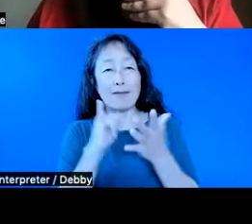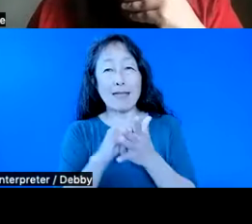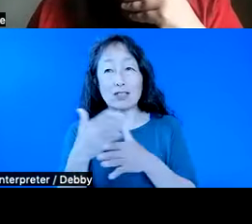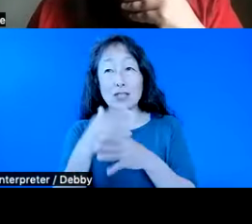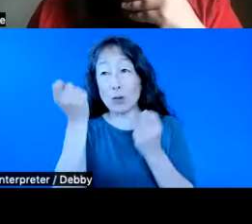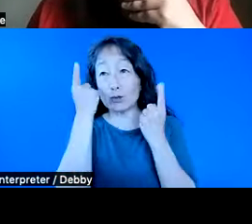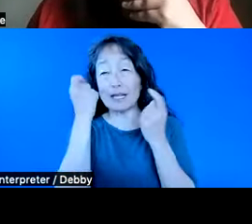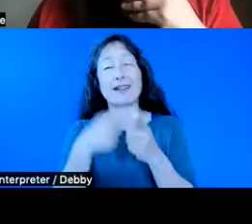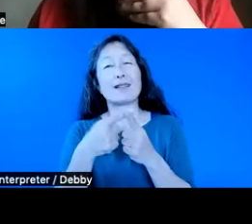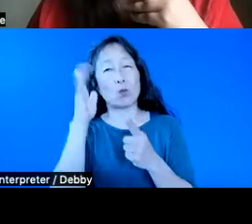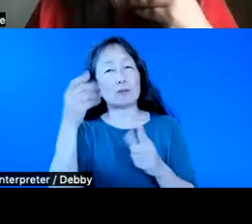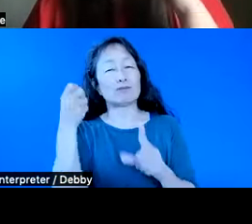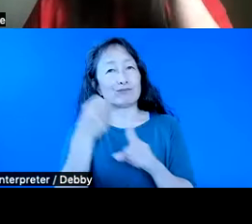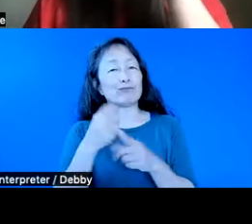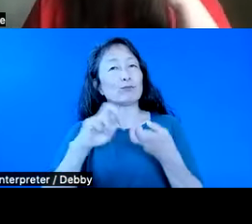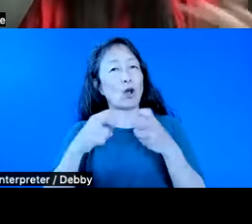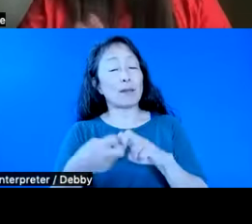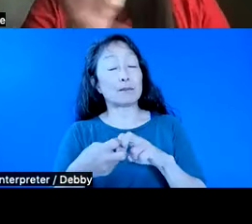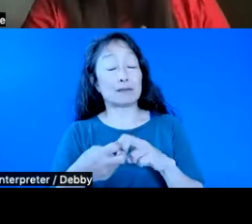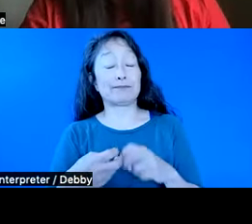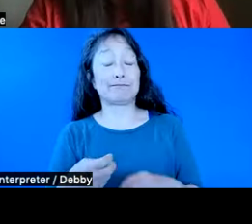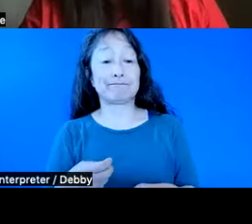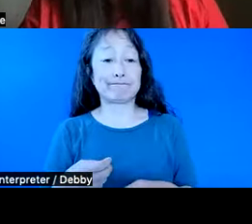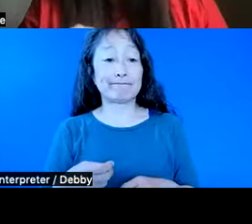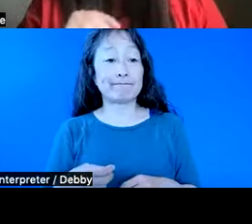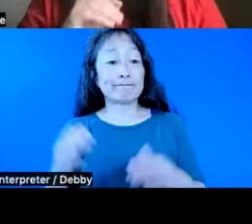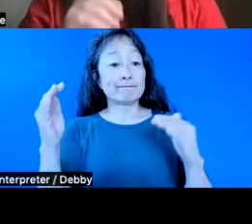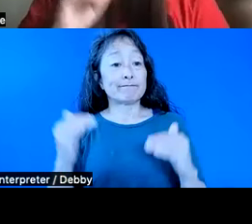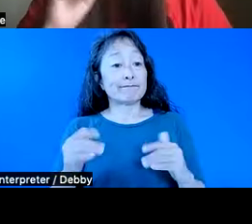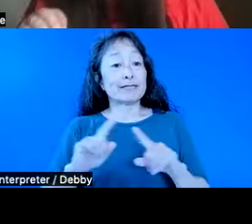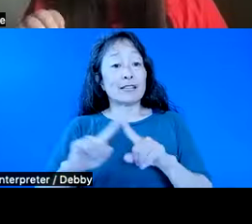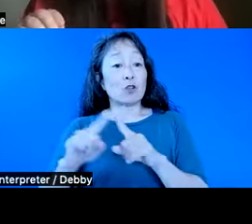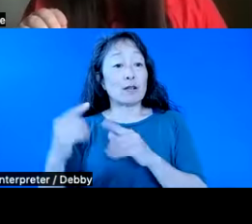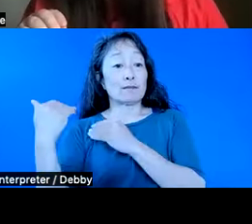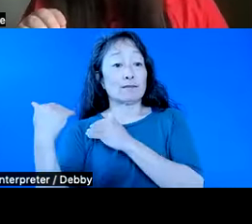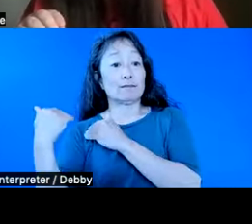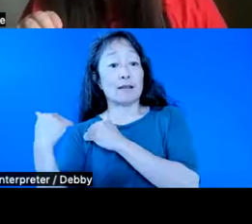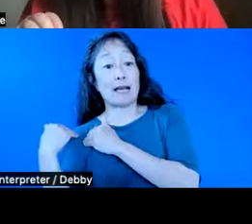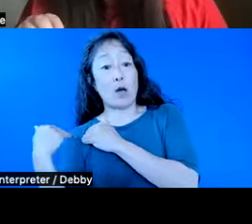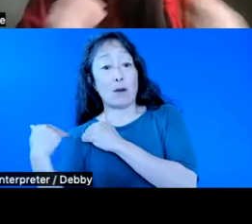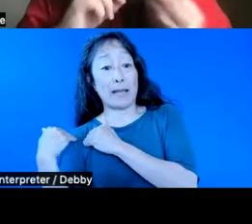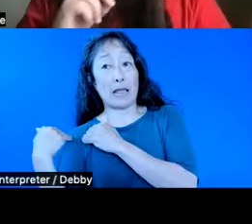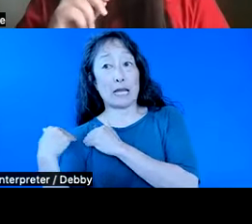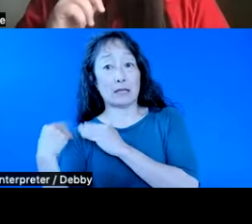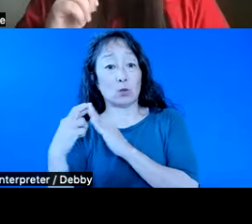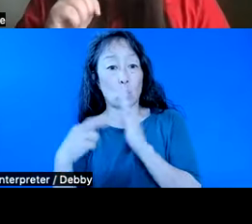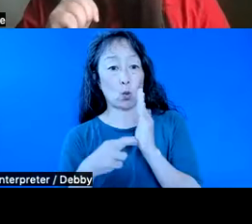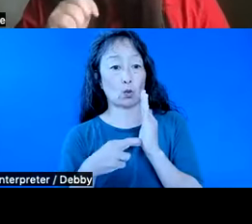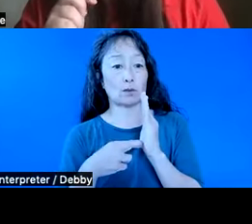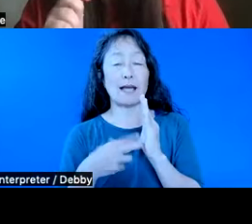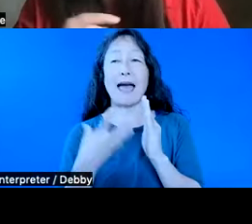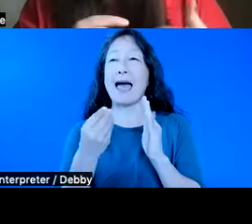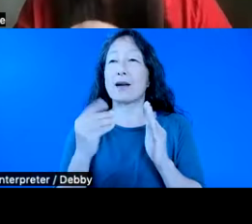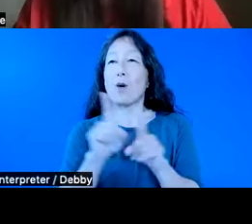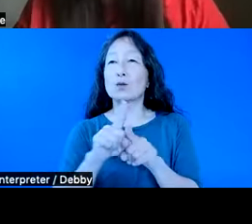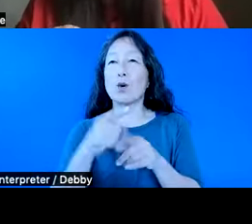within SARTs. Different accountability measures and ways to address when things go wrong. And I think that's one of the beautiful things about SARTs